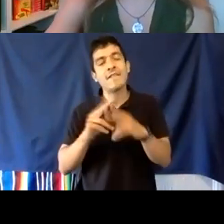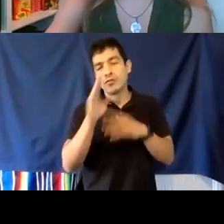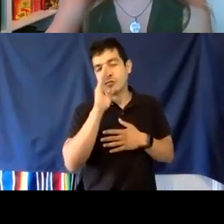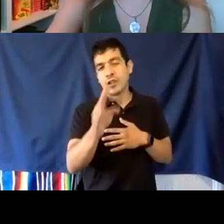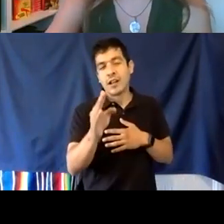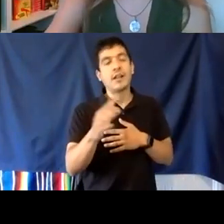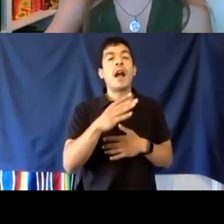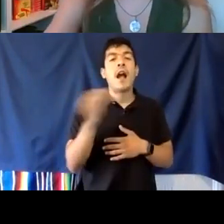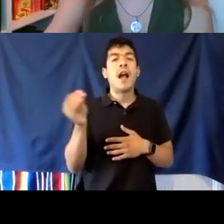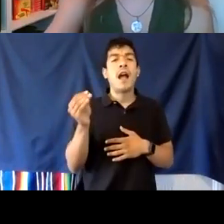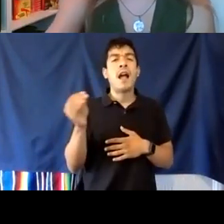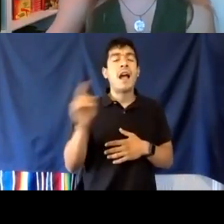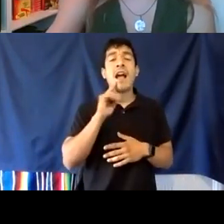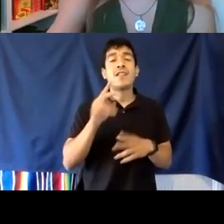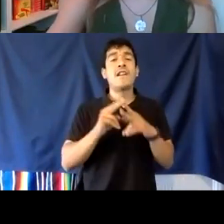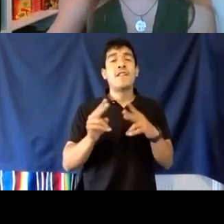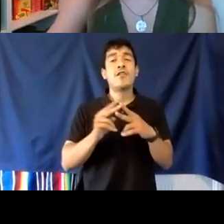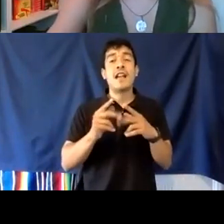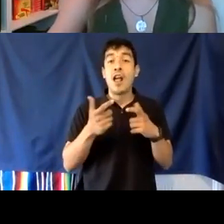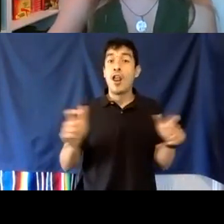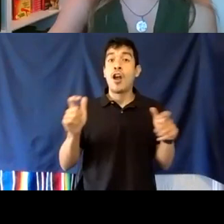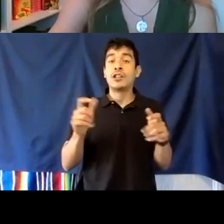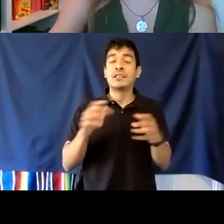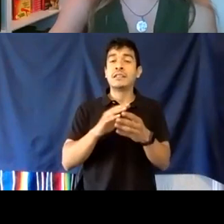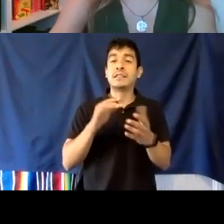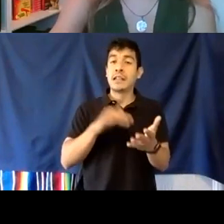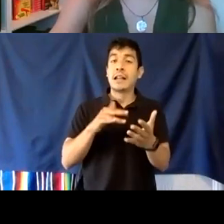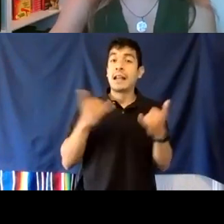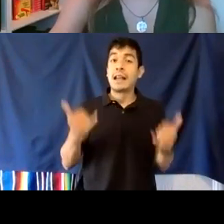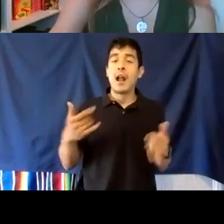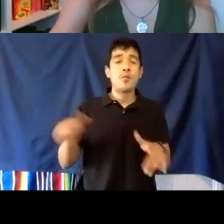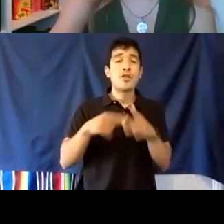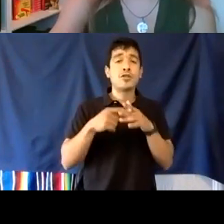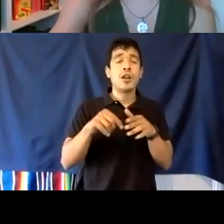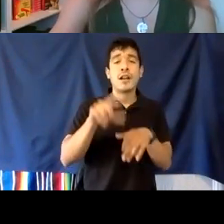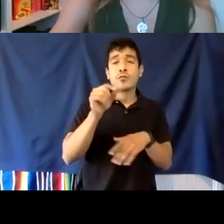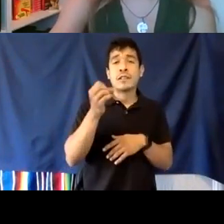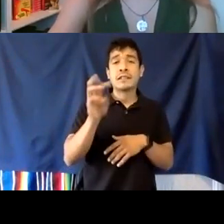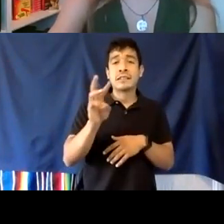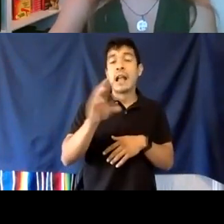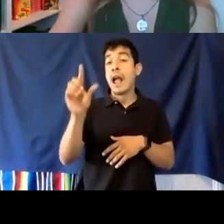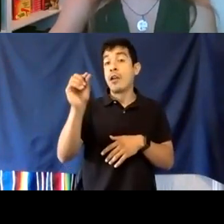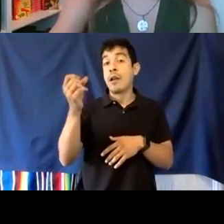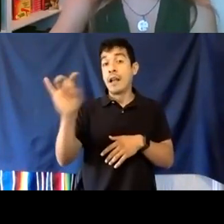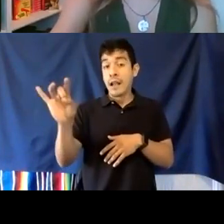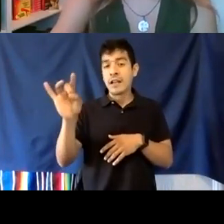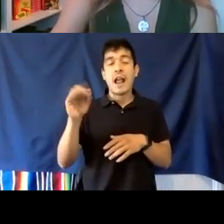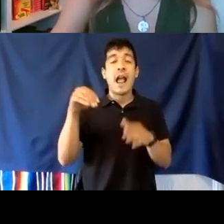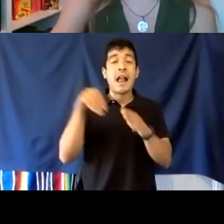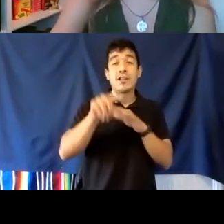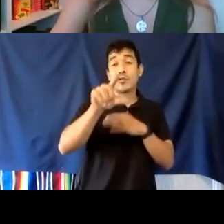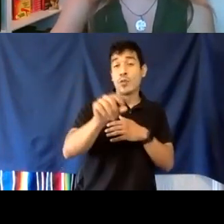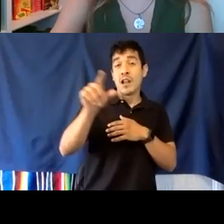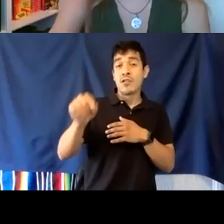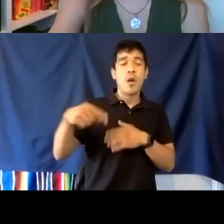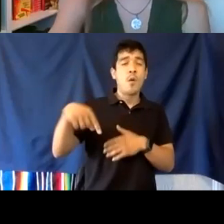so it's actually quite a meaty study now. We conducted it in 2016 and 2018. And then in 2020, we